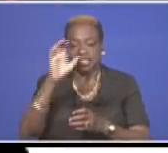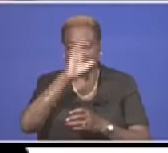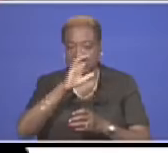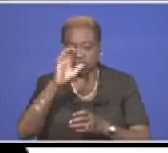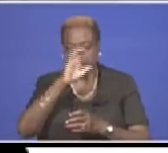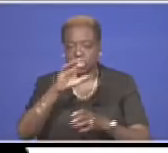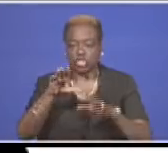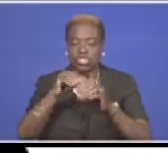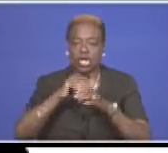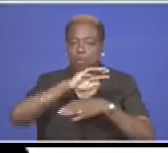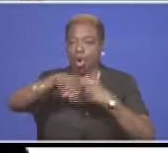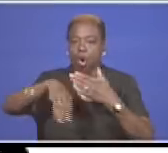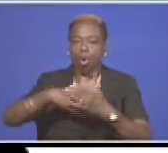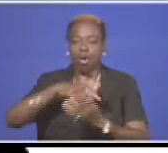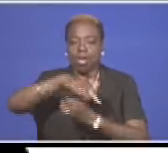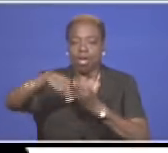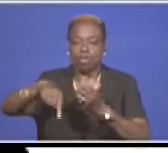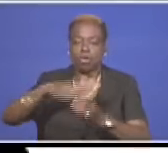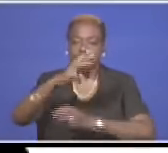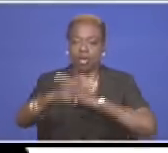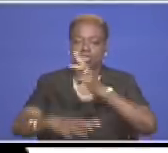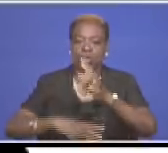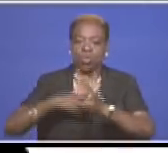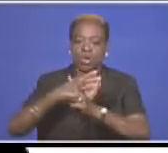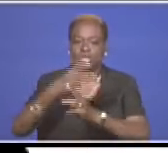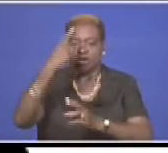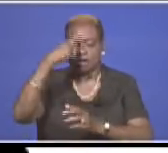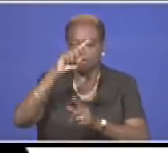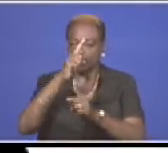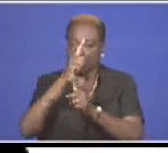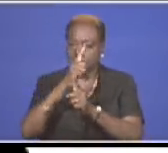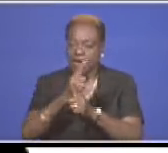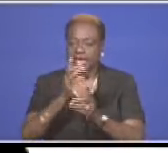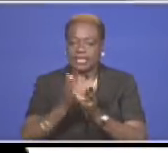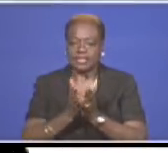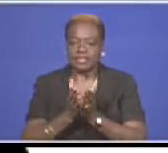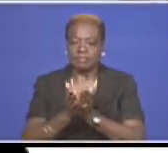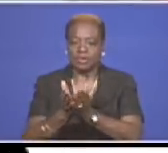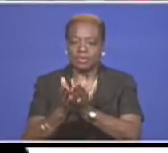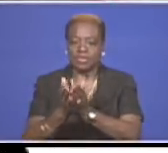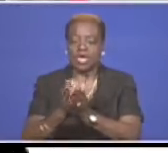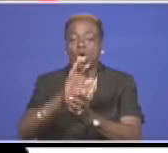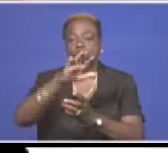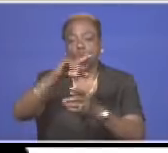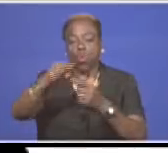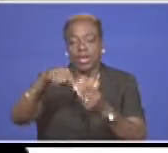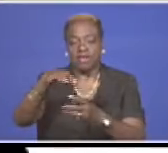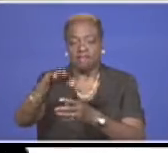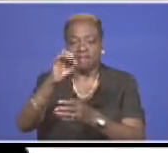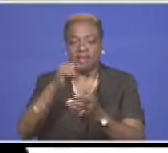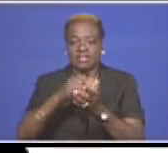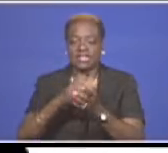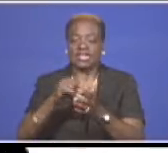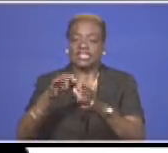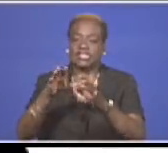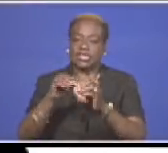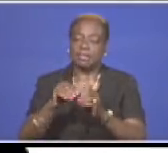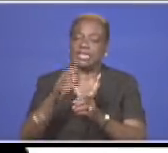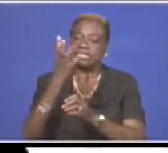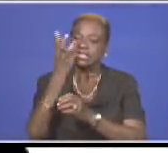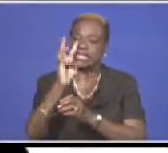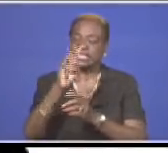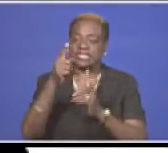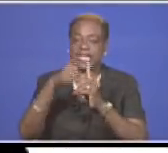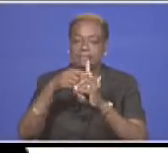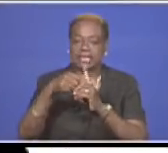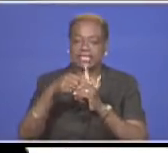all around the world for the right vessel. And when he found it, took him 16 months to get it where he